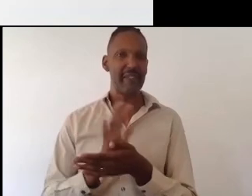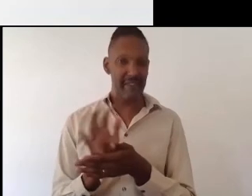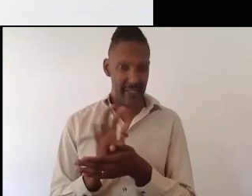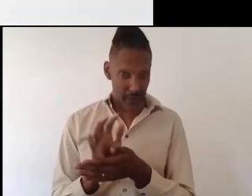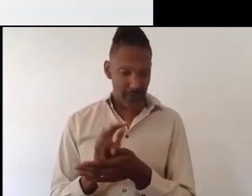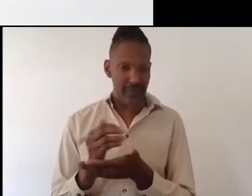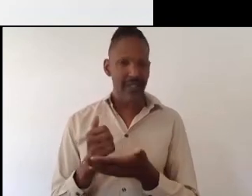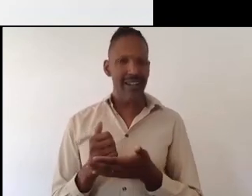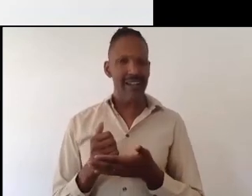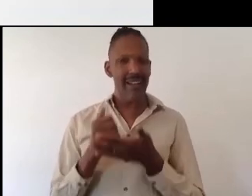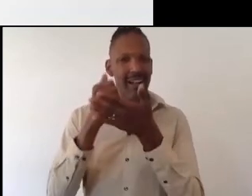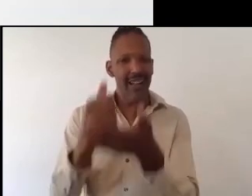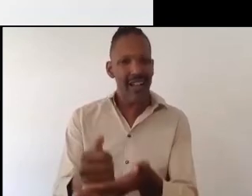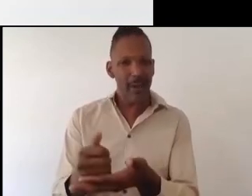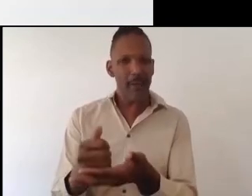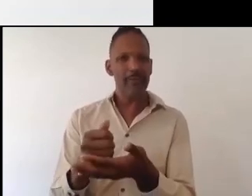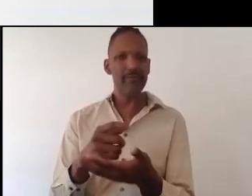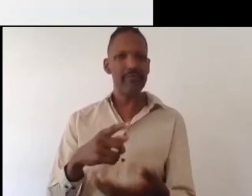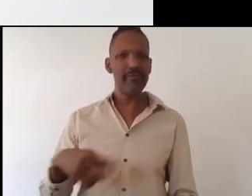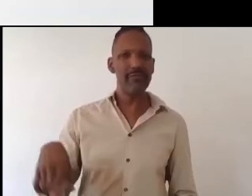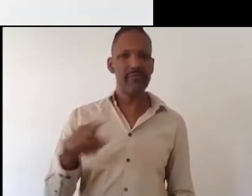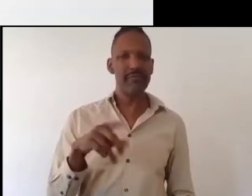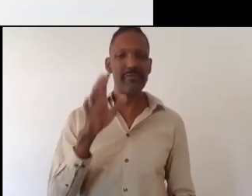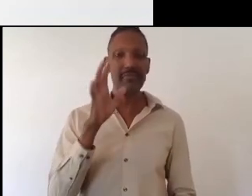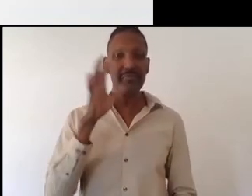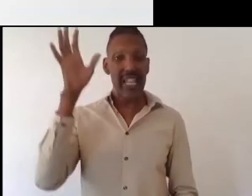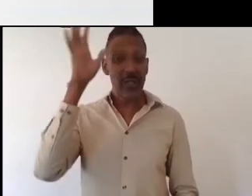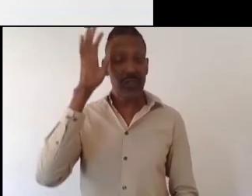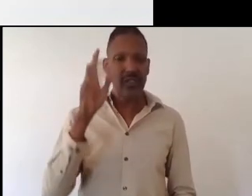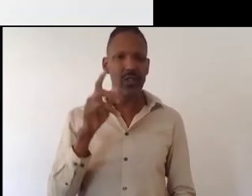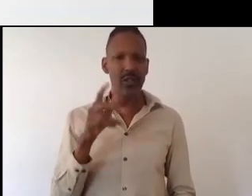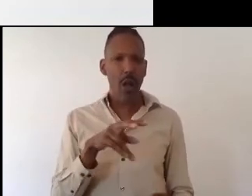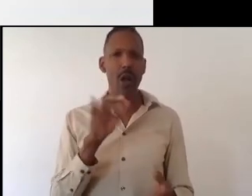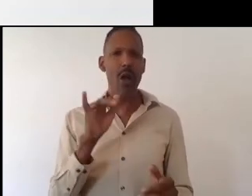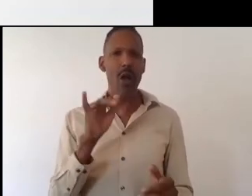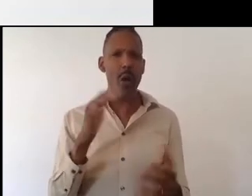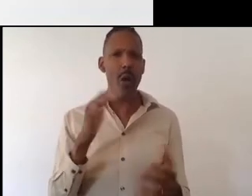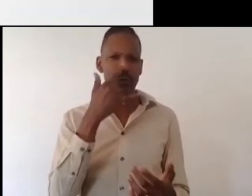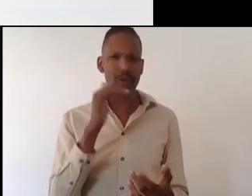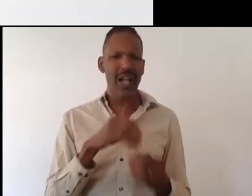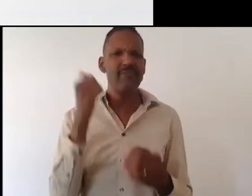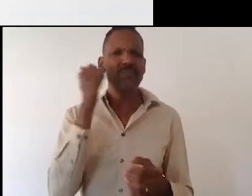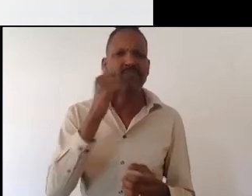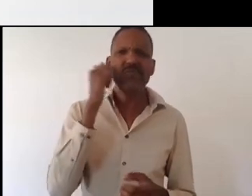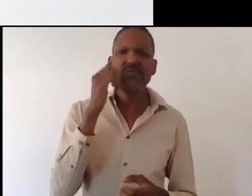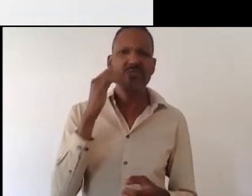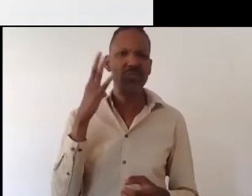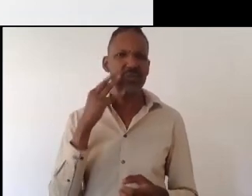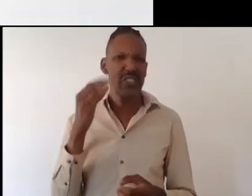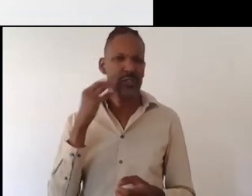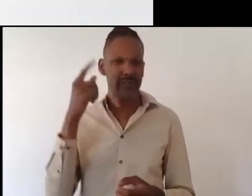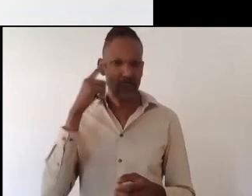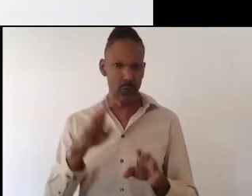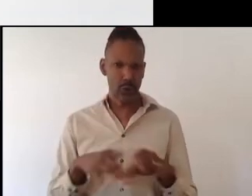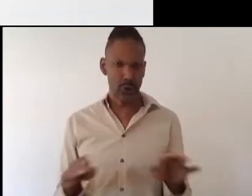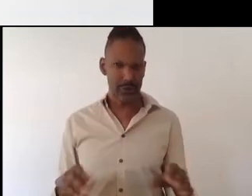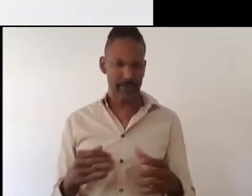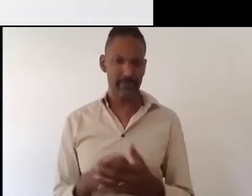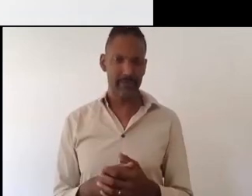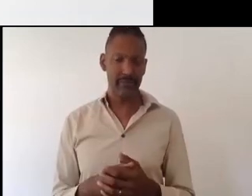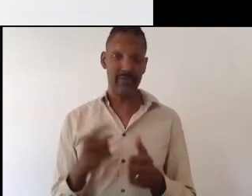sense of what does this look like in everyday experiences. So the first video, Everyday Fun with